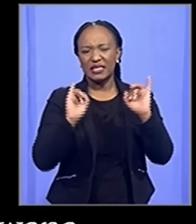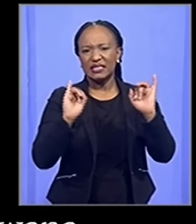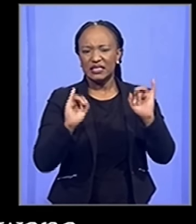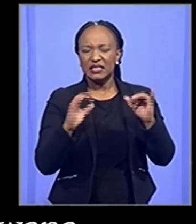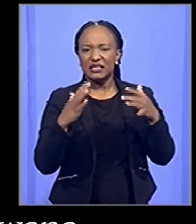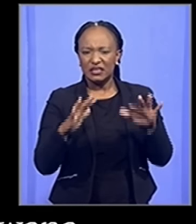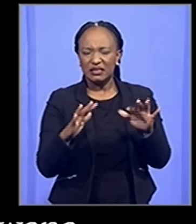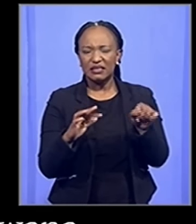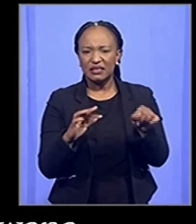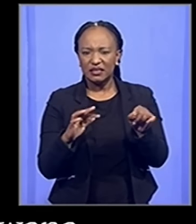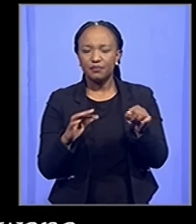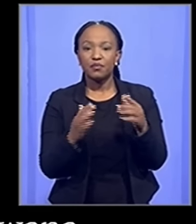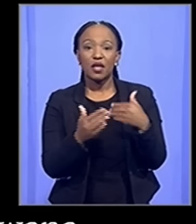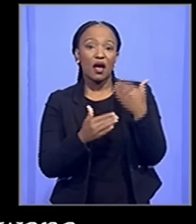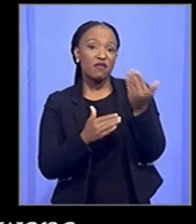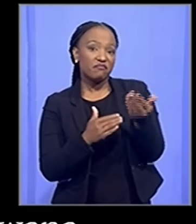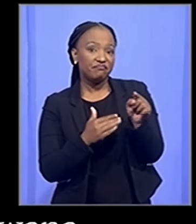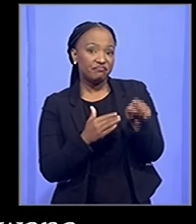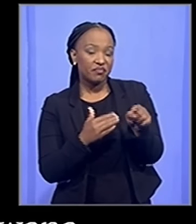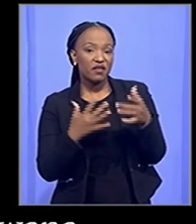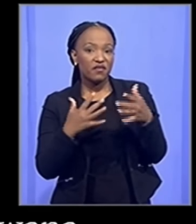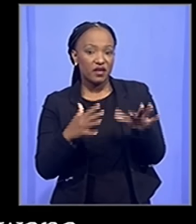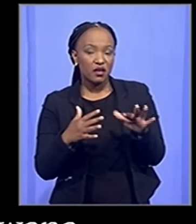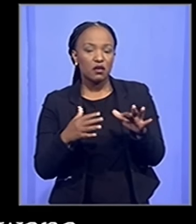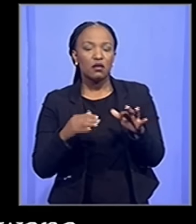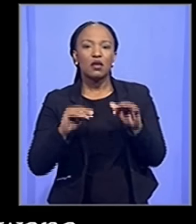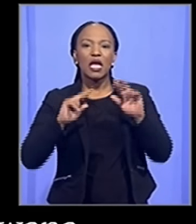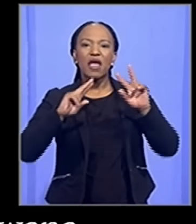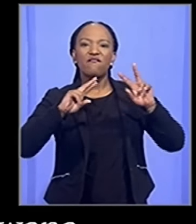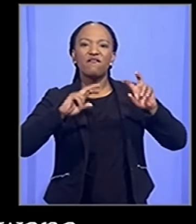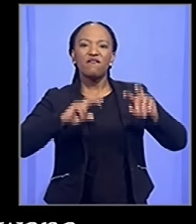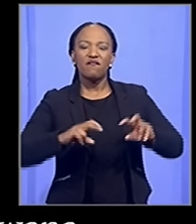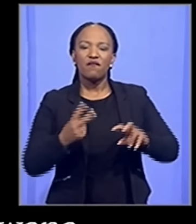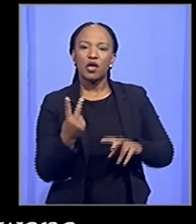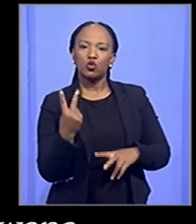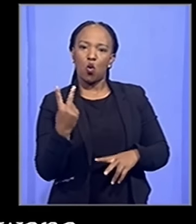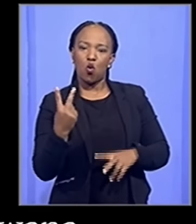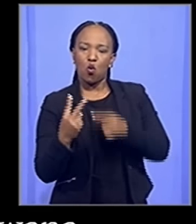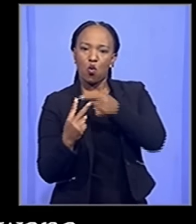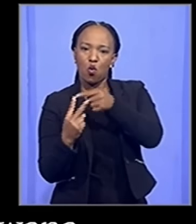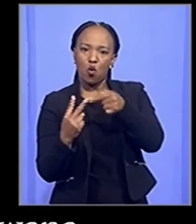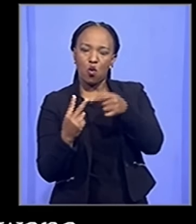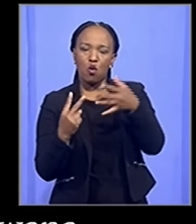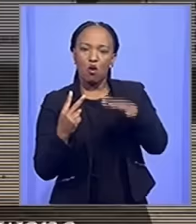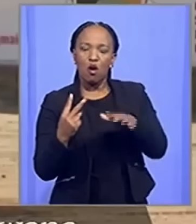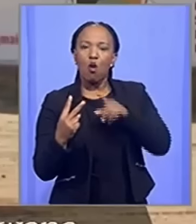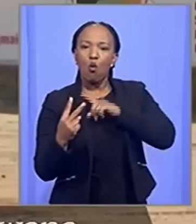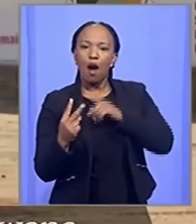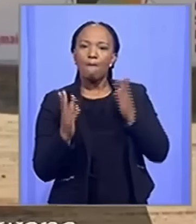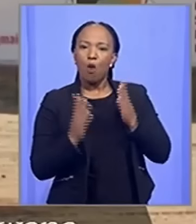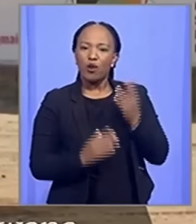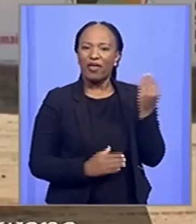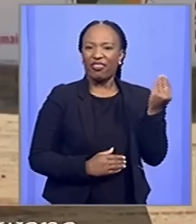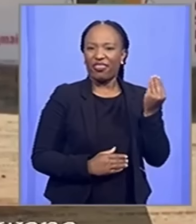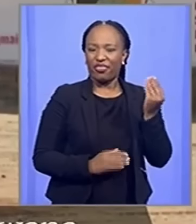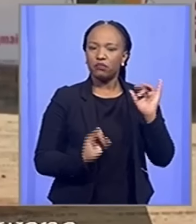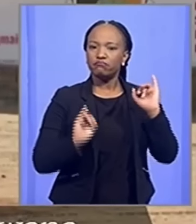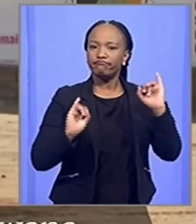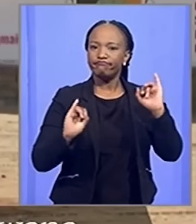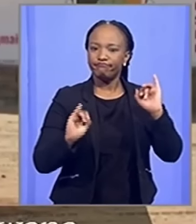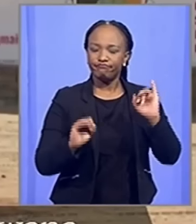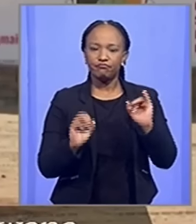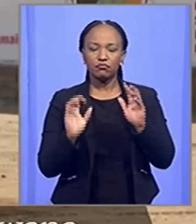ile gwa bulwa di tatofatso tse pedi tsa go teketa ka maikaelelo a go tsenya dikgobalo. Lefapha la Thuto